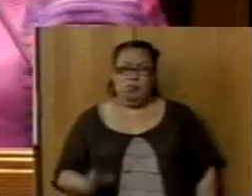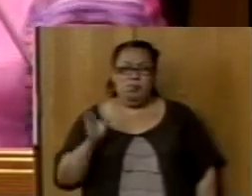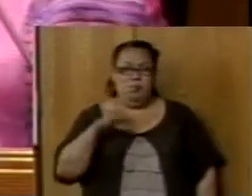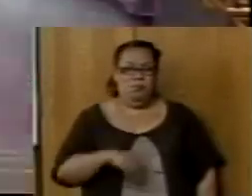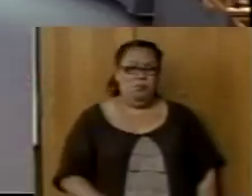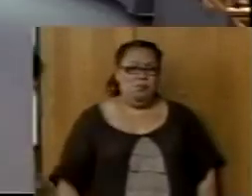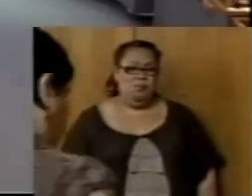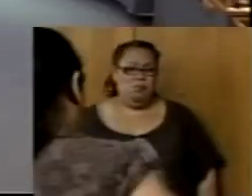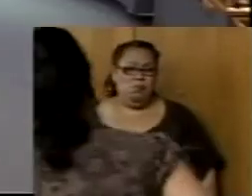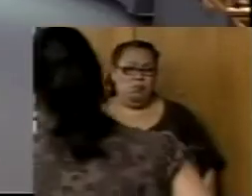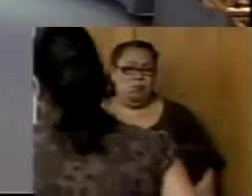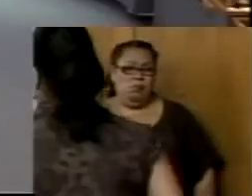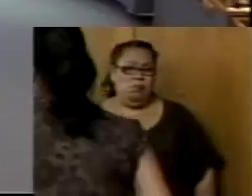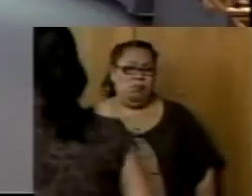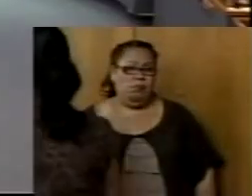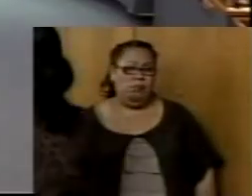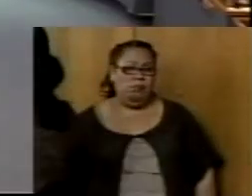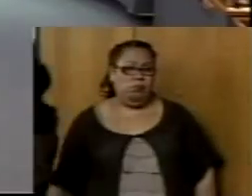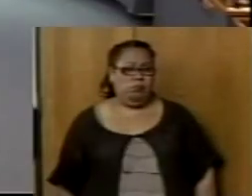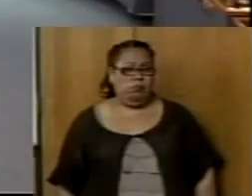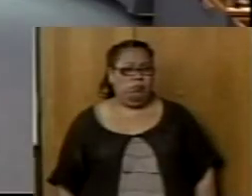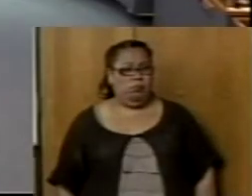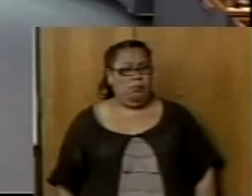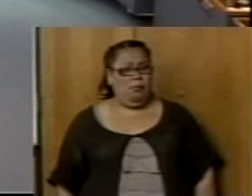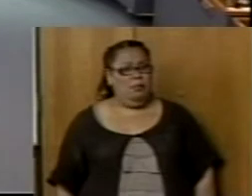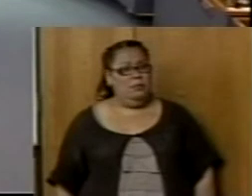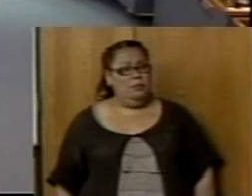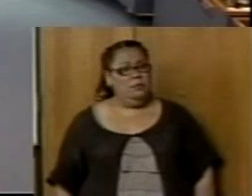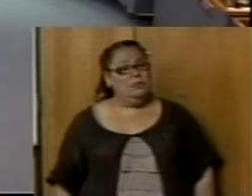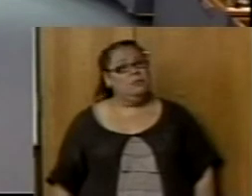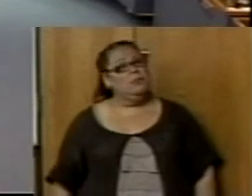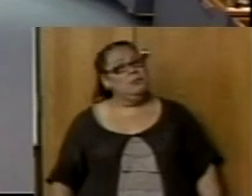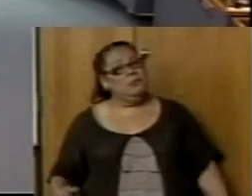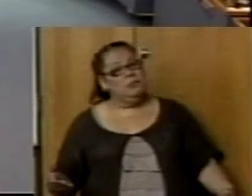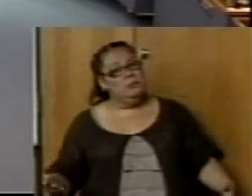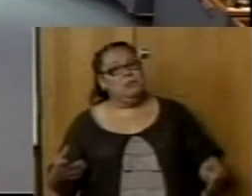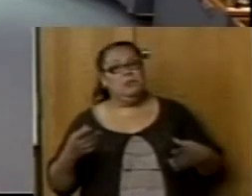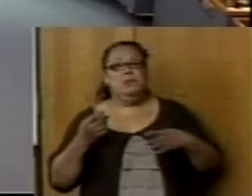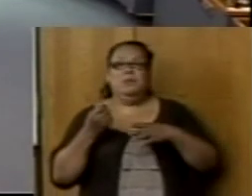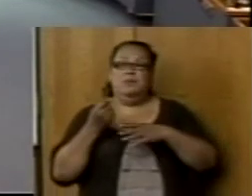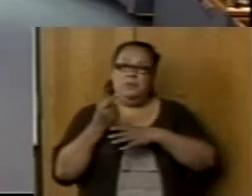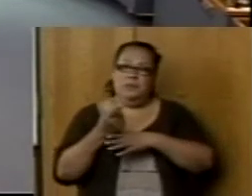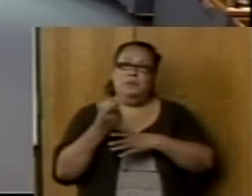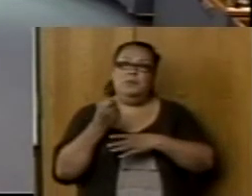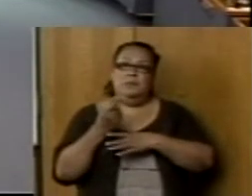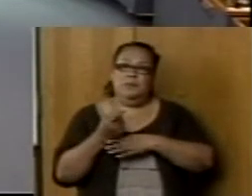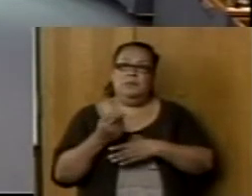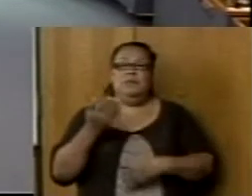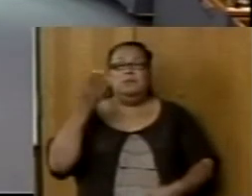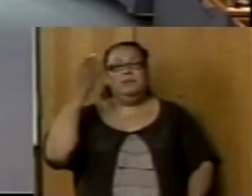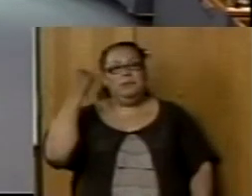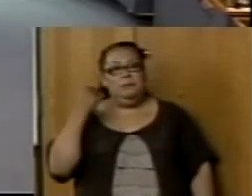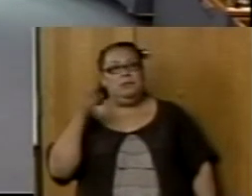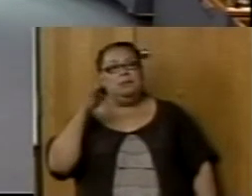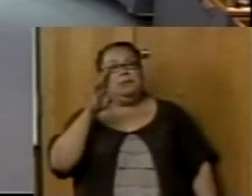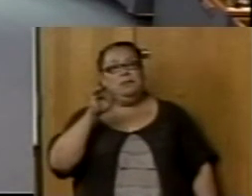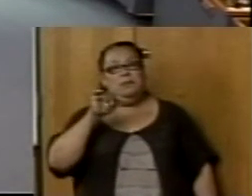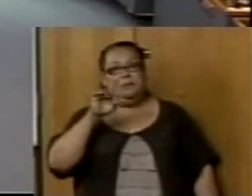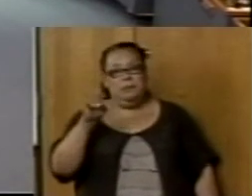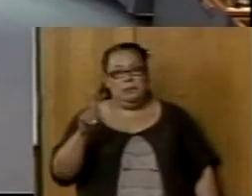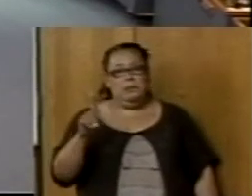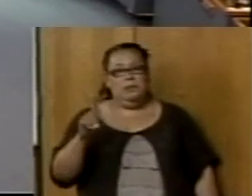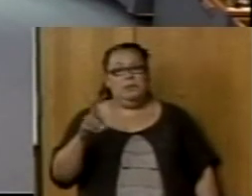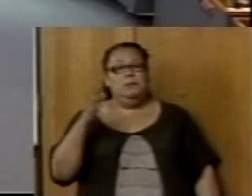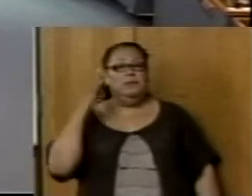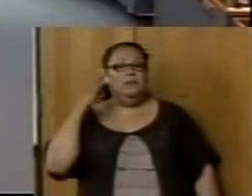strange. Thank you, Dr. Escobedo. Now we go again, year after year, the same thing. Why is the one bid? I